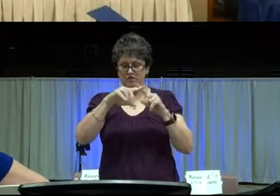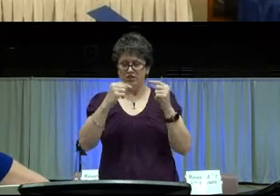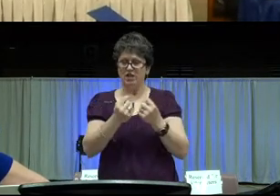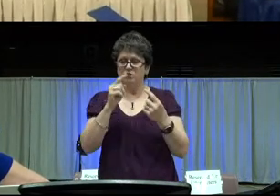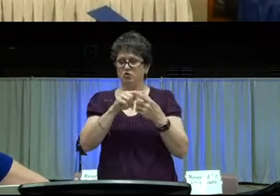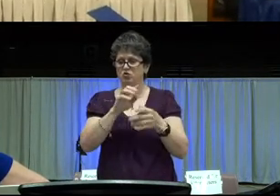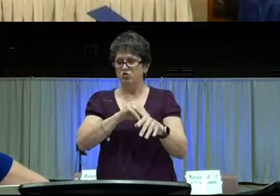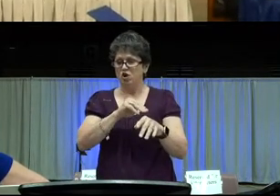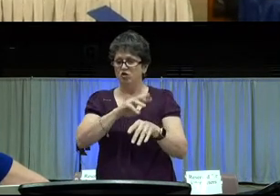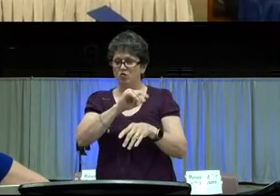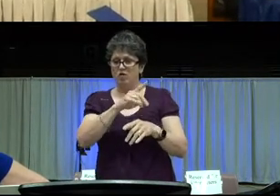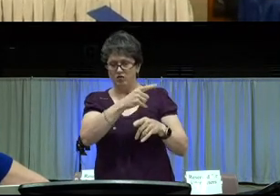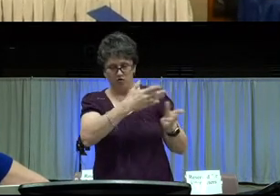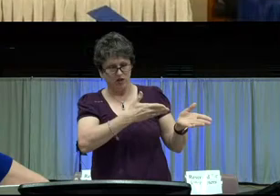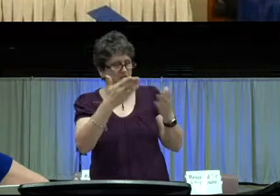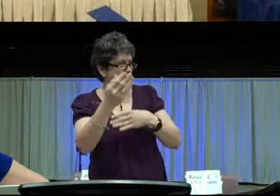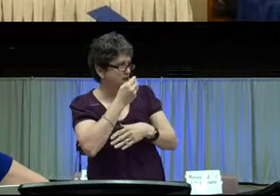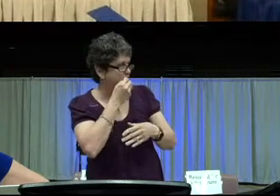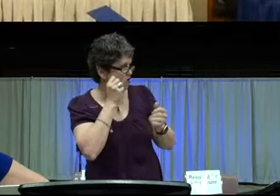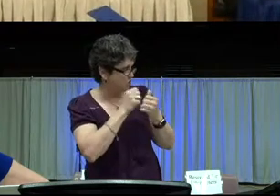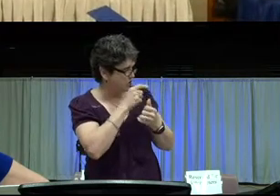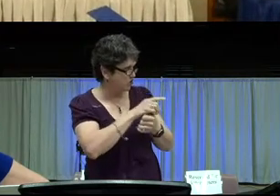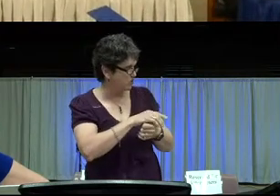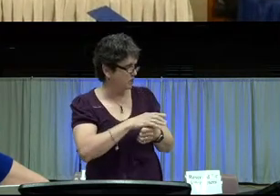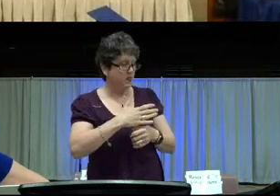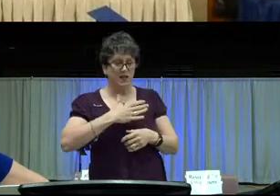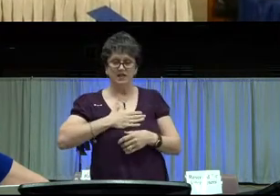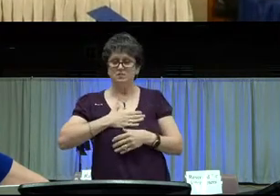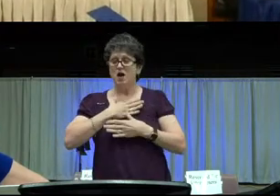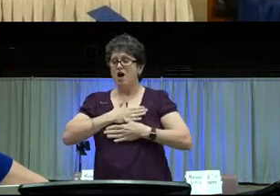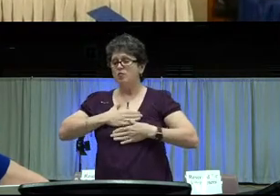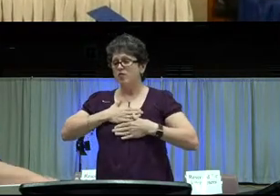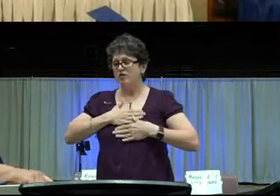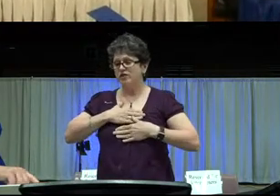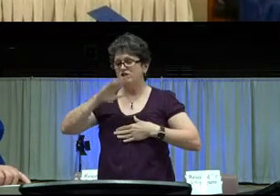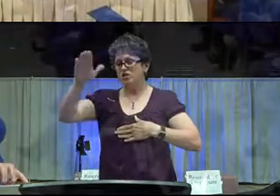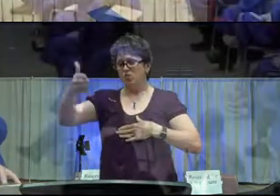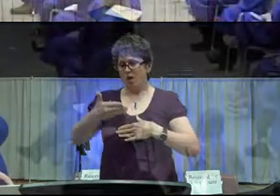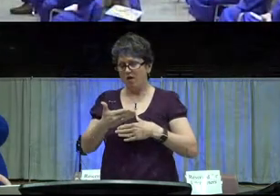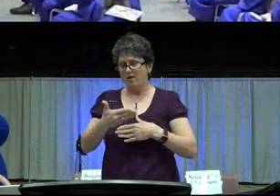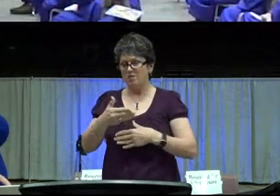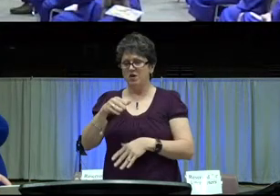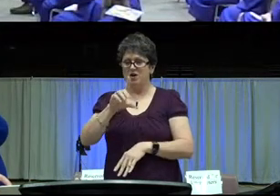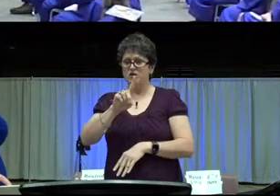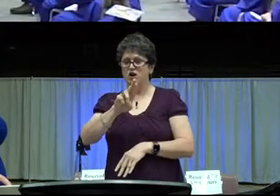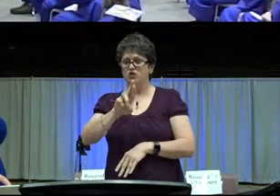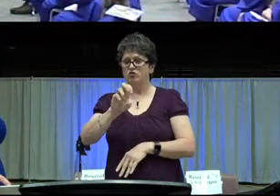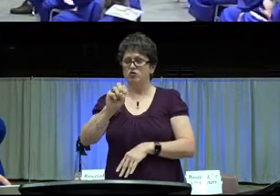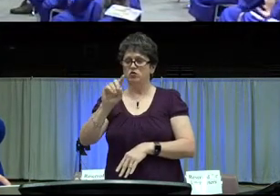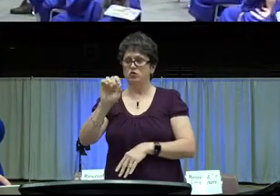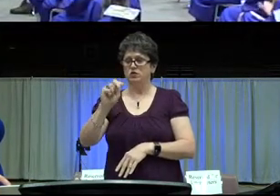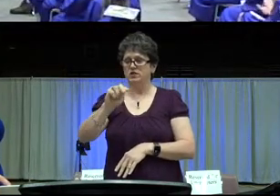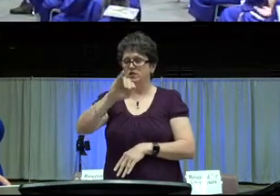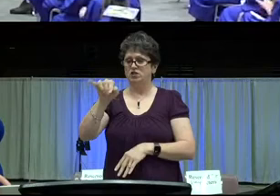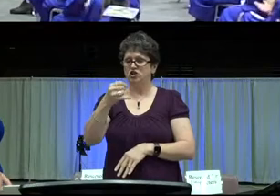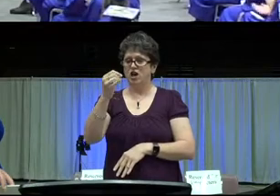Wolf. It will be going home with you, Dr. Wolf. It is my privilege to welcome to the podium Dr. Susan J. Wolf.